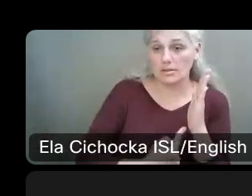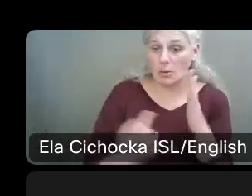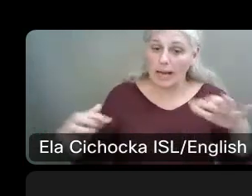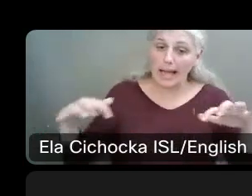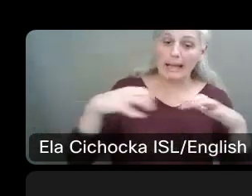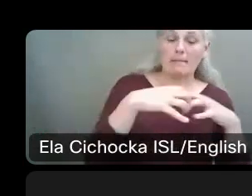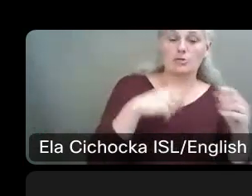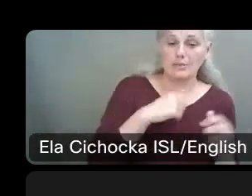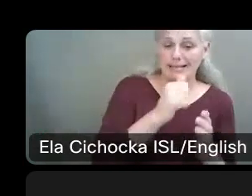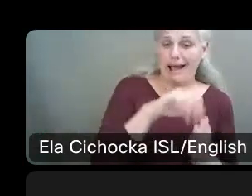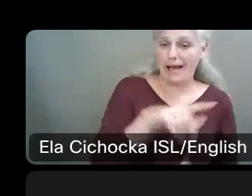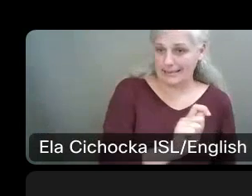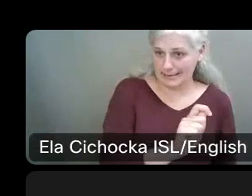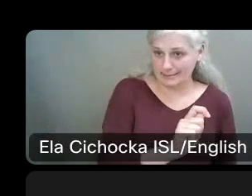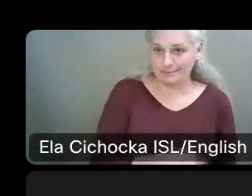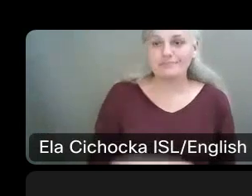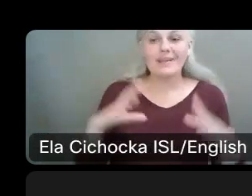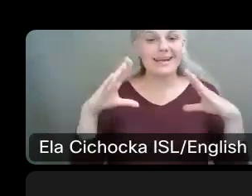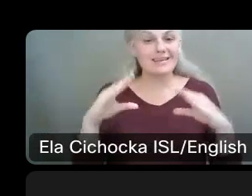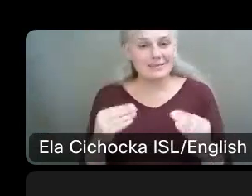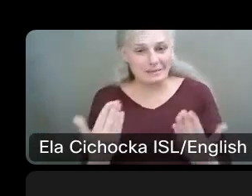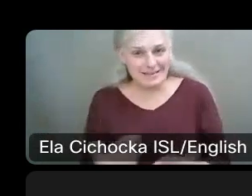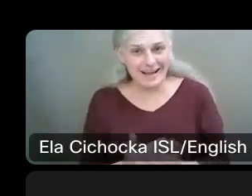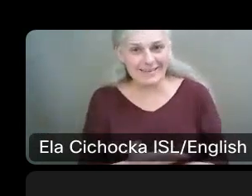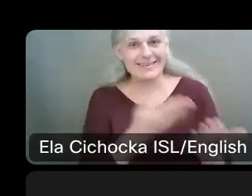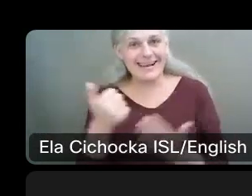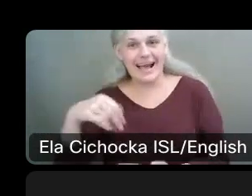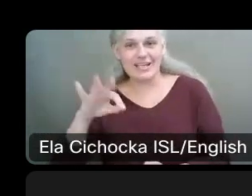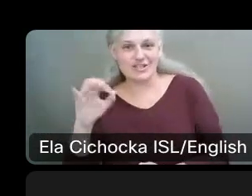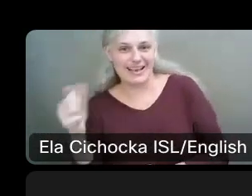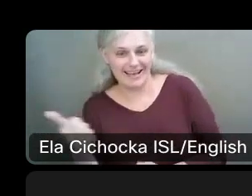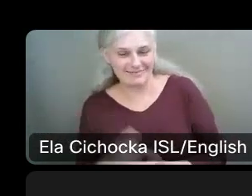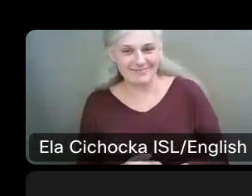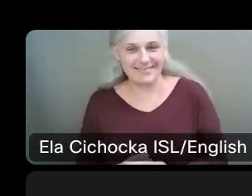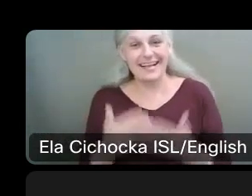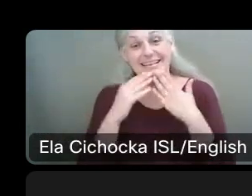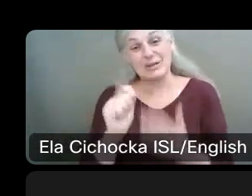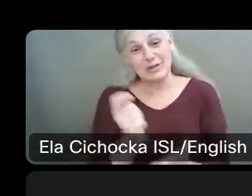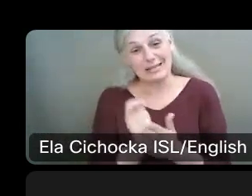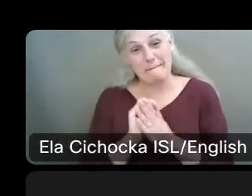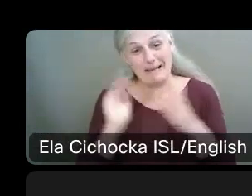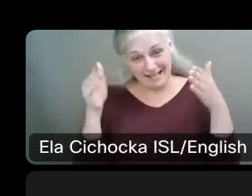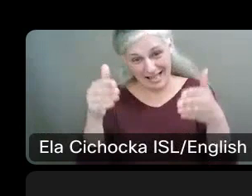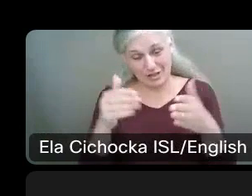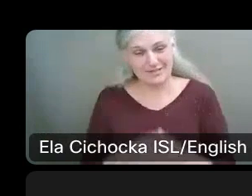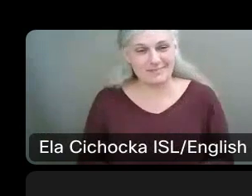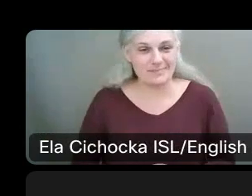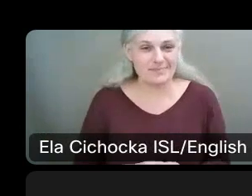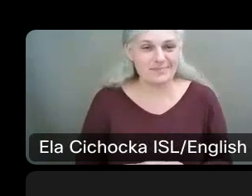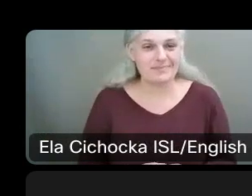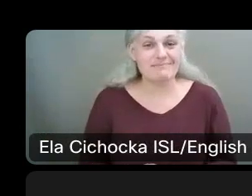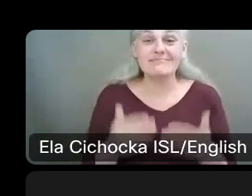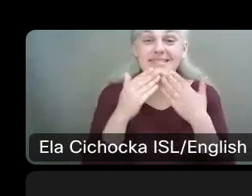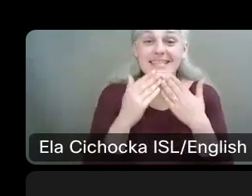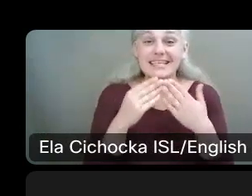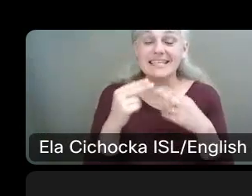with the Act. I'll stop there and hand back to Angela, who's popped on. Thanks so much for your time and your attention. Thanks very